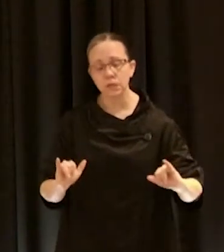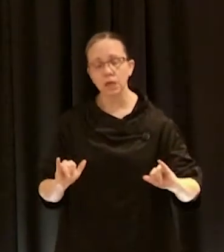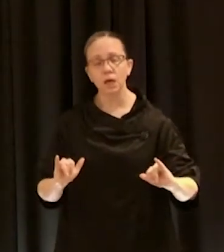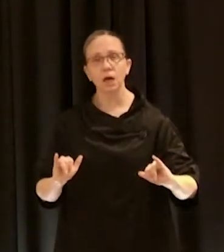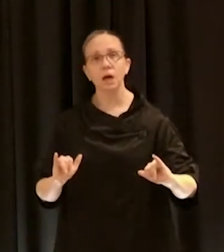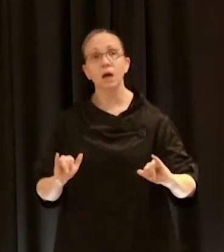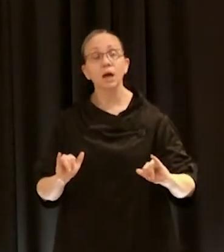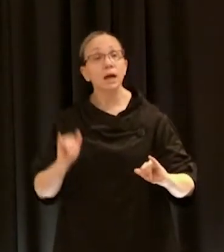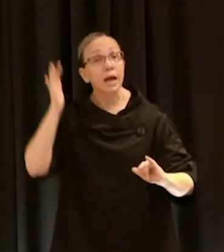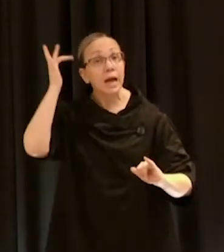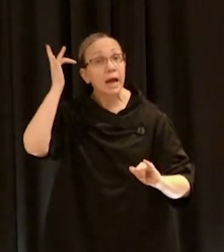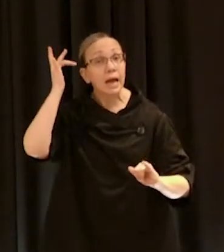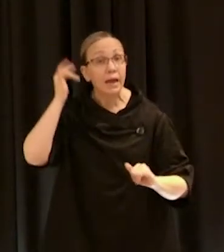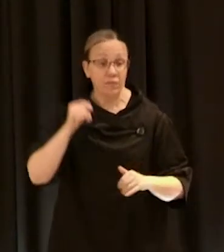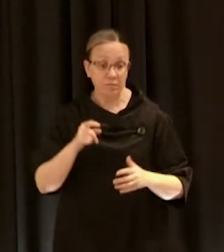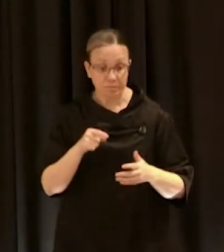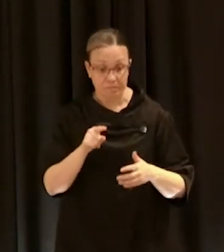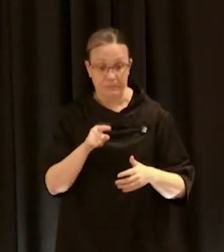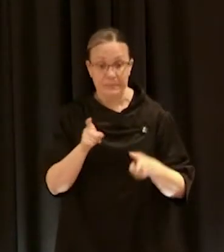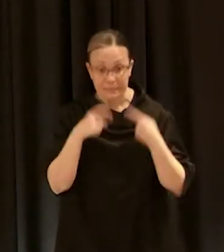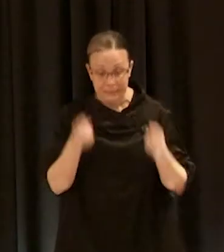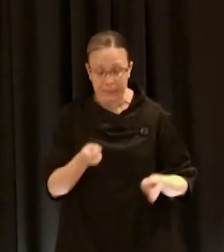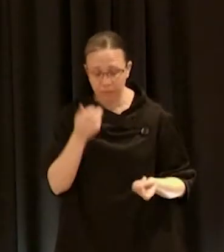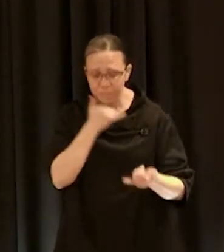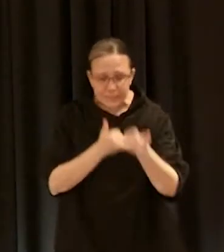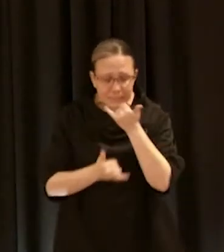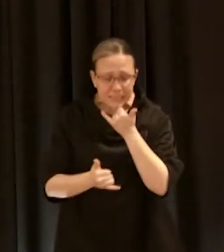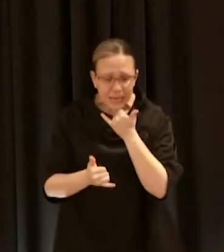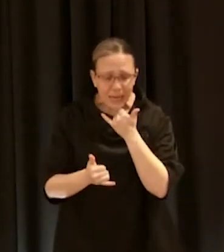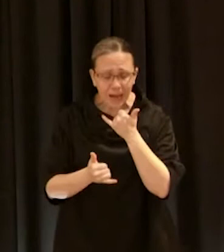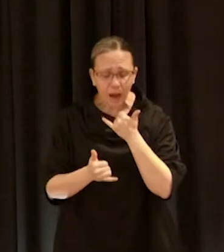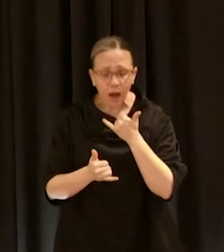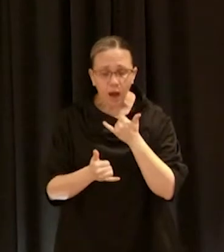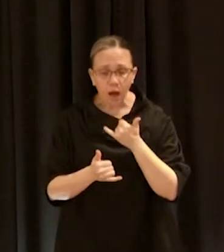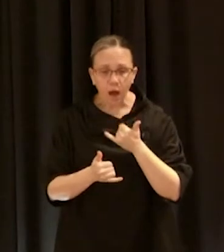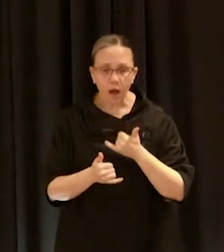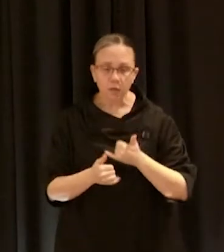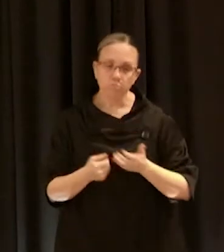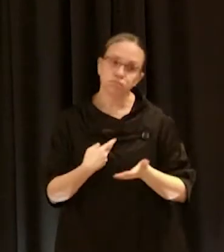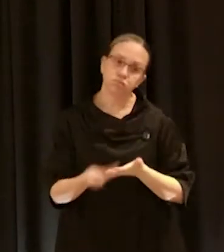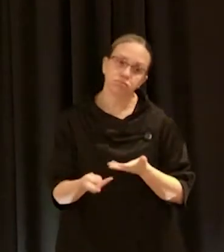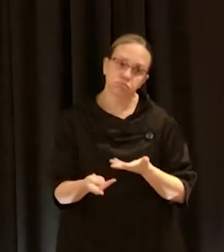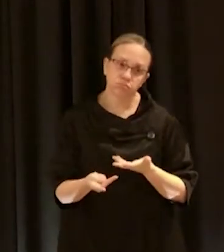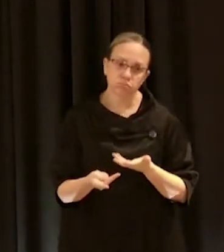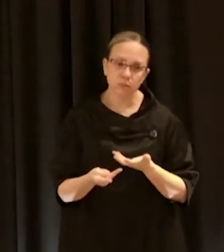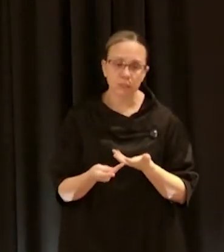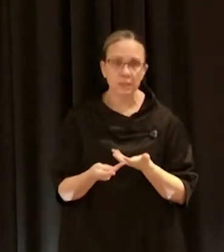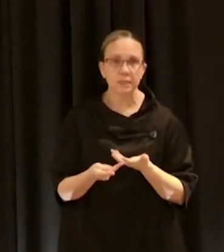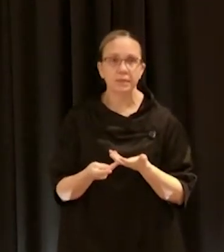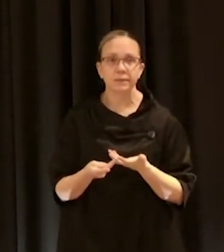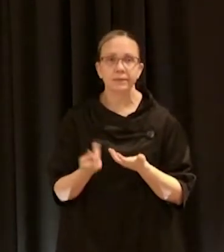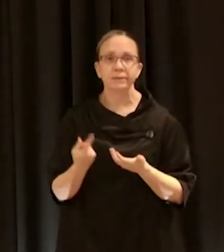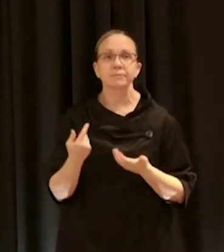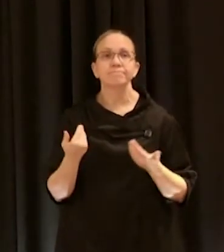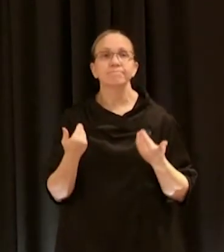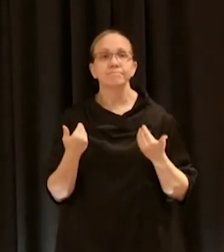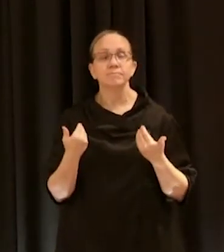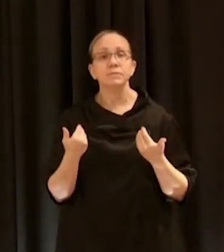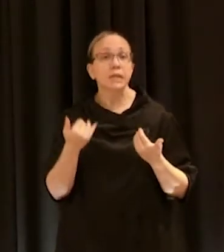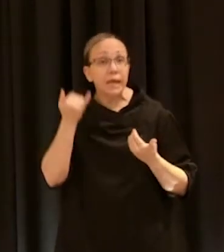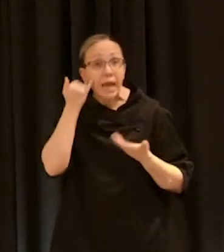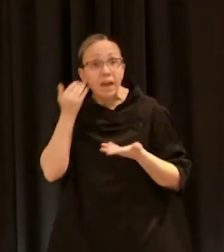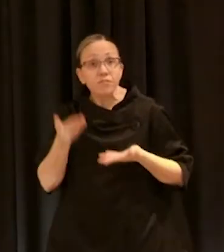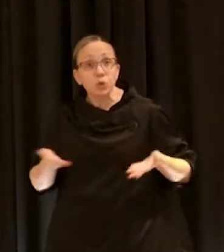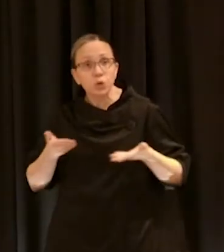ever do. Because of those sins and because of those mistakes and because of those things that we've committed, we carry around. Now, if you